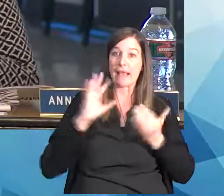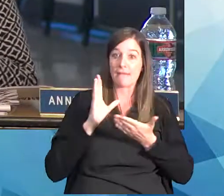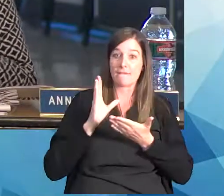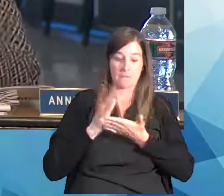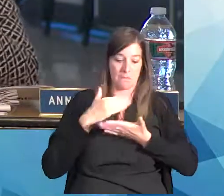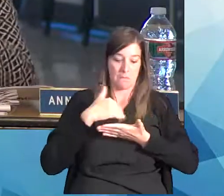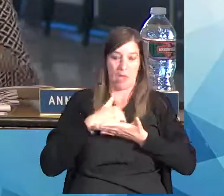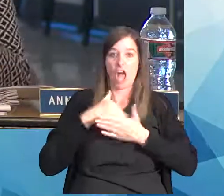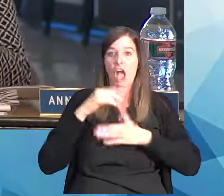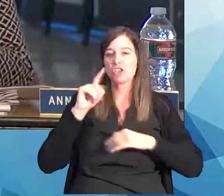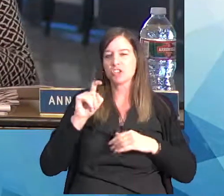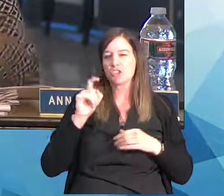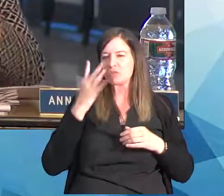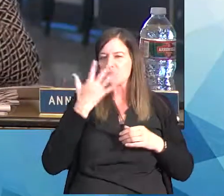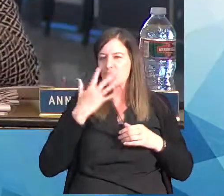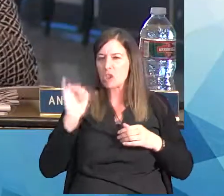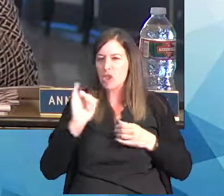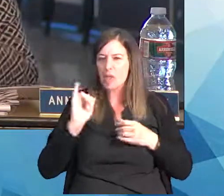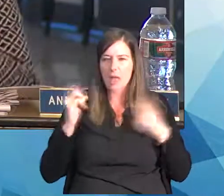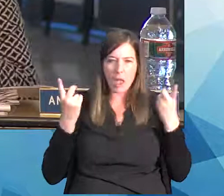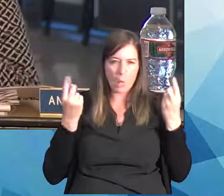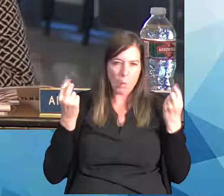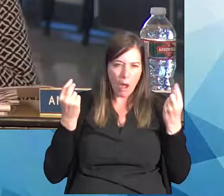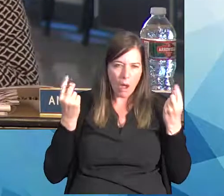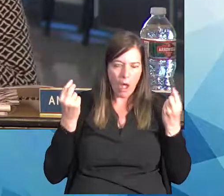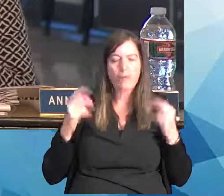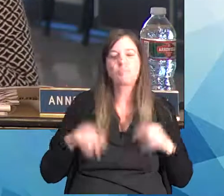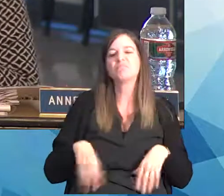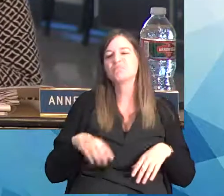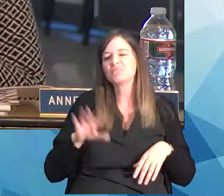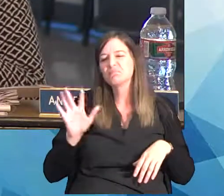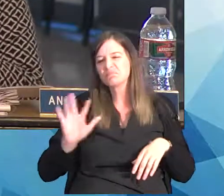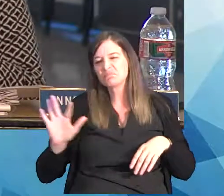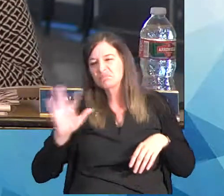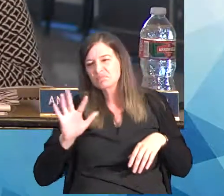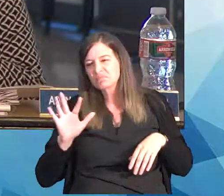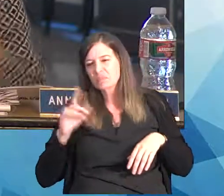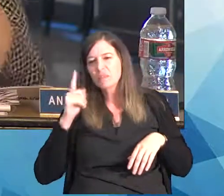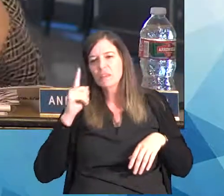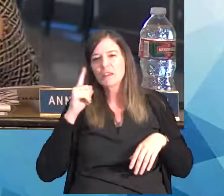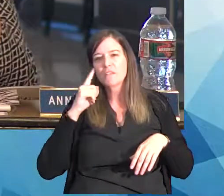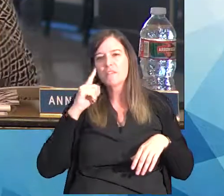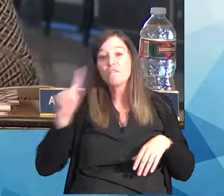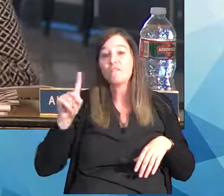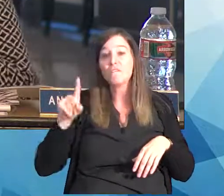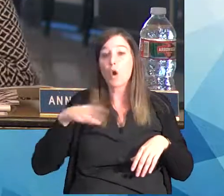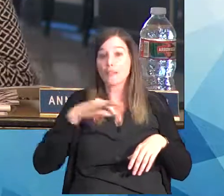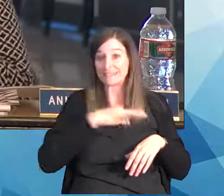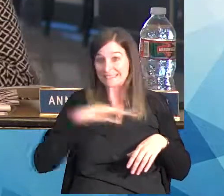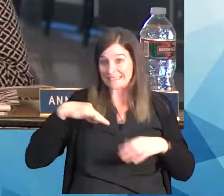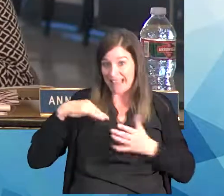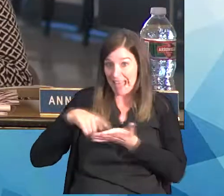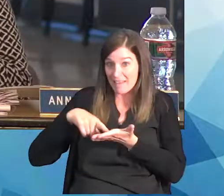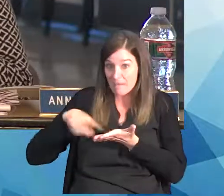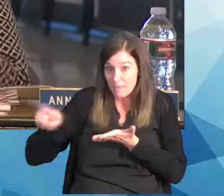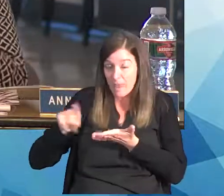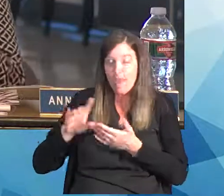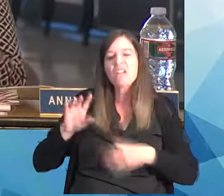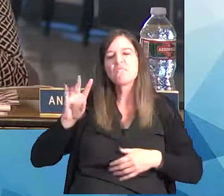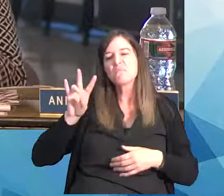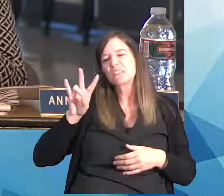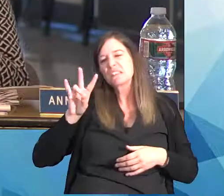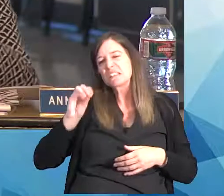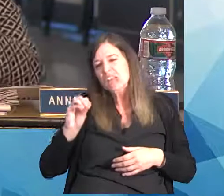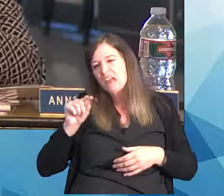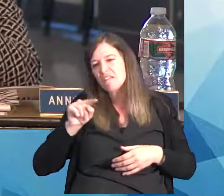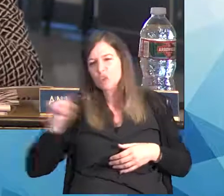say that best practice is somewhere between 70 to 75% of